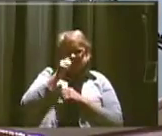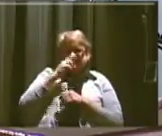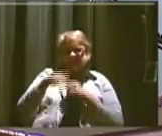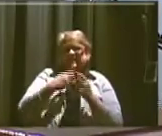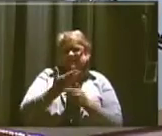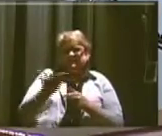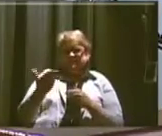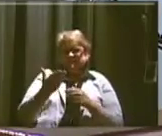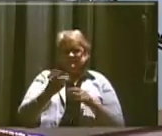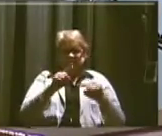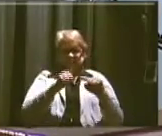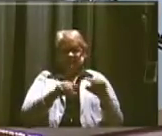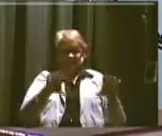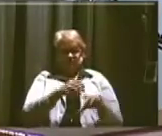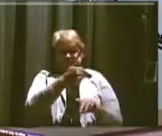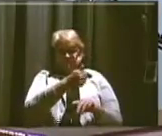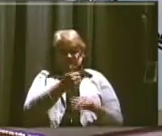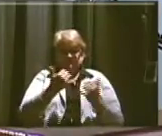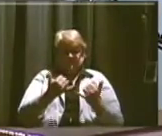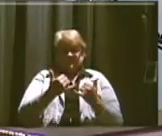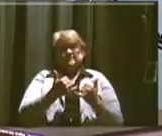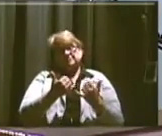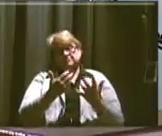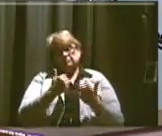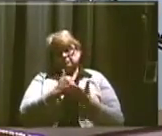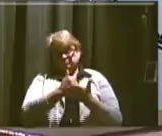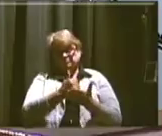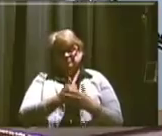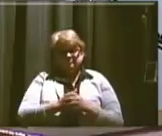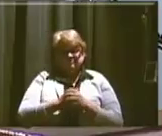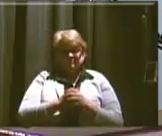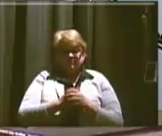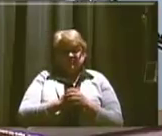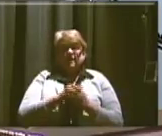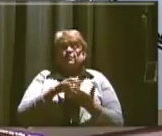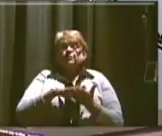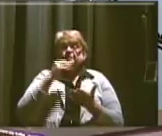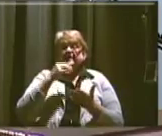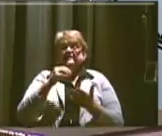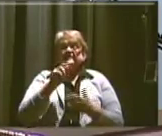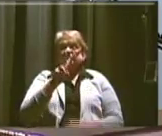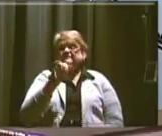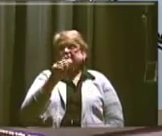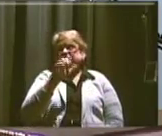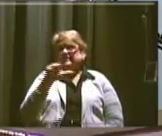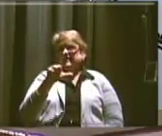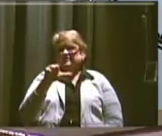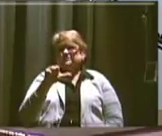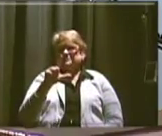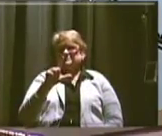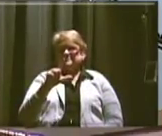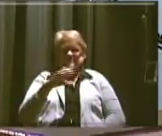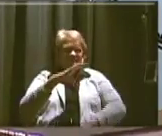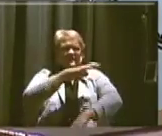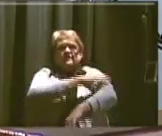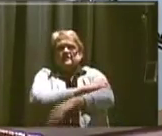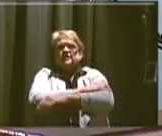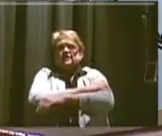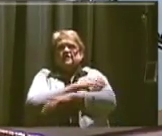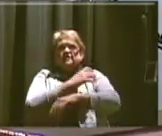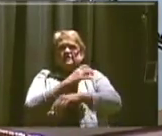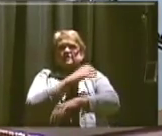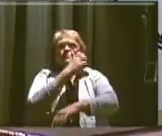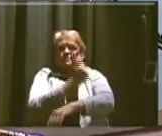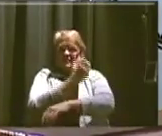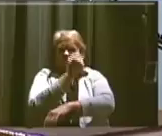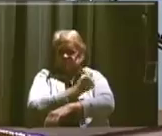that they can do for themselves. We're currently learning how to take vital signs, such as blood pressure, manually and with the blood